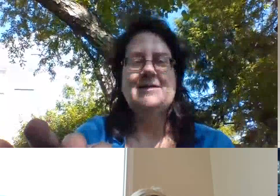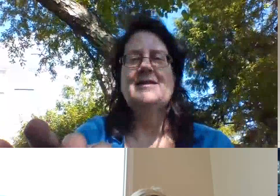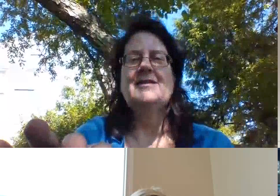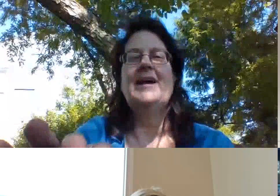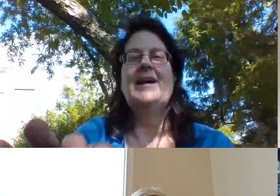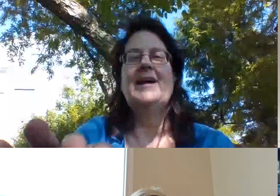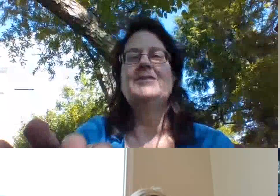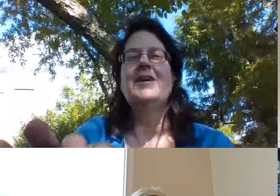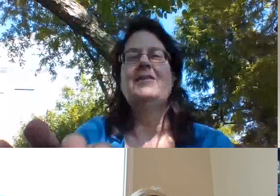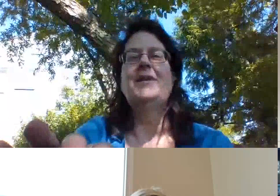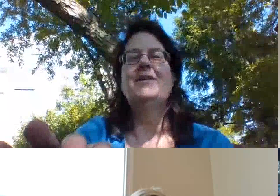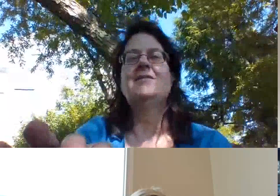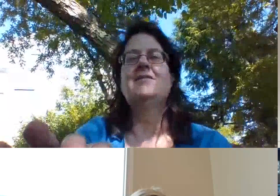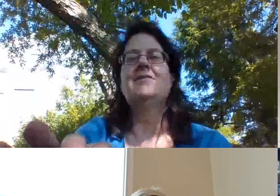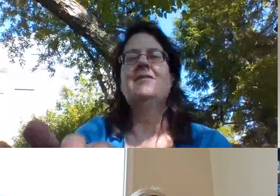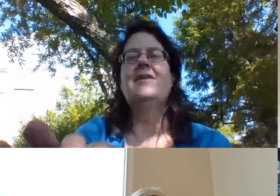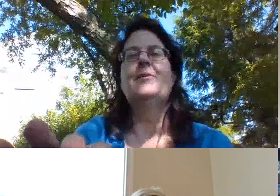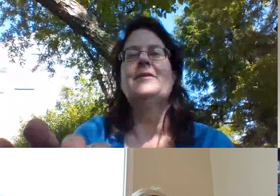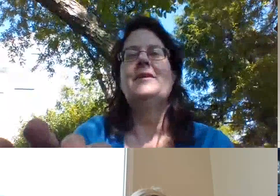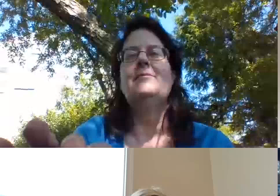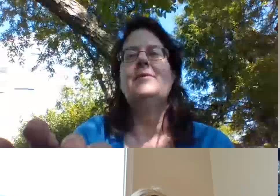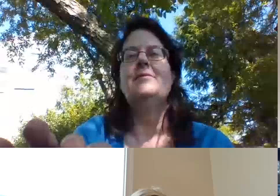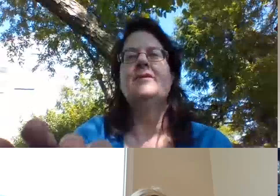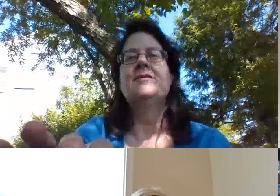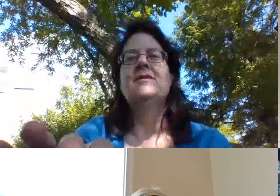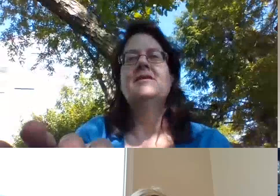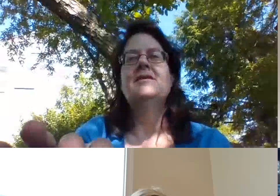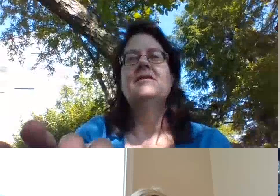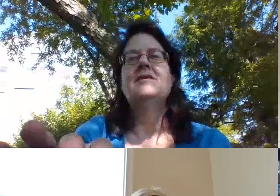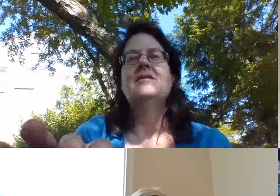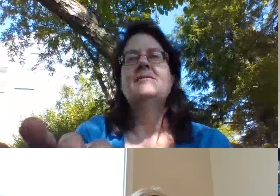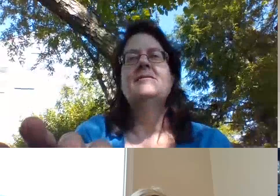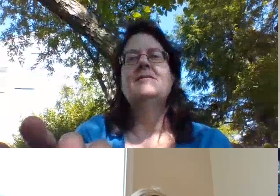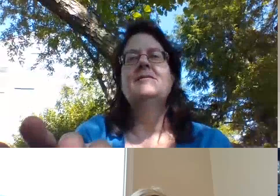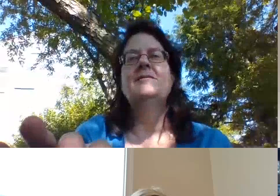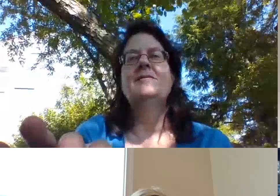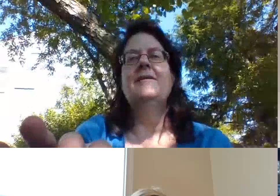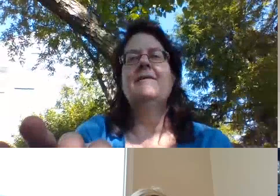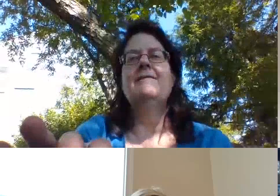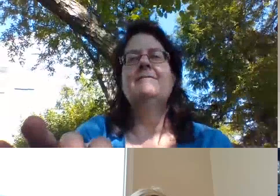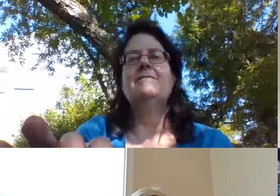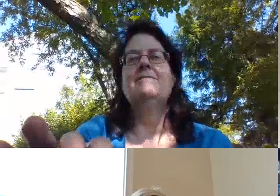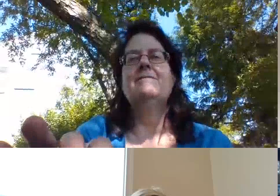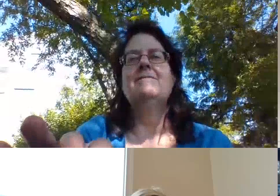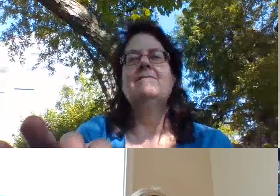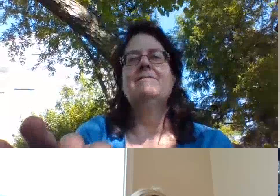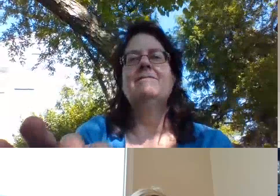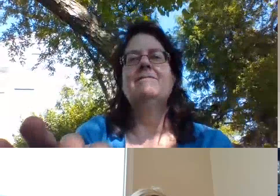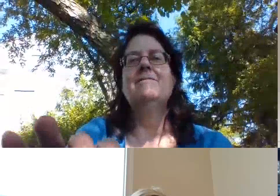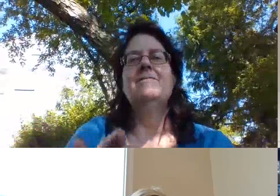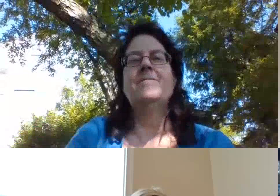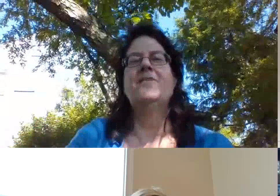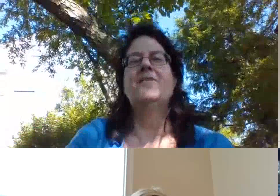on mine it says chat in channel meetings is only available to team members. Oh, or you should be a team member, but let me